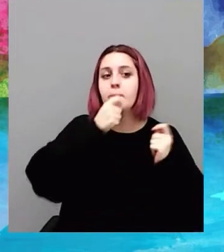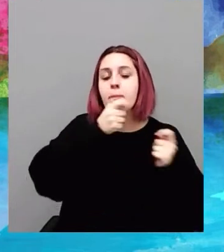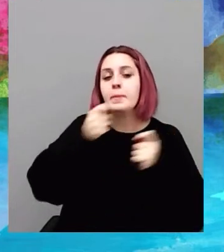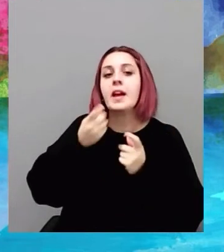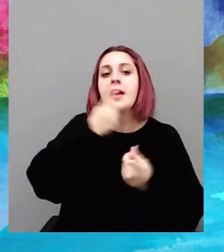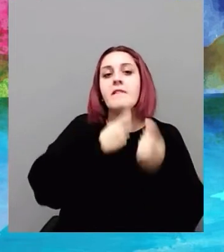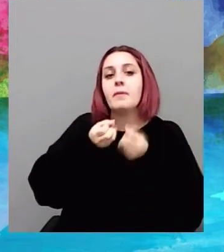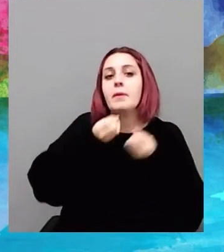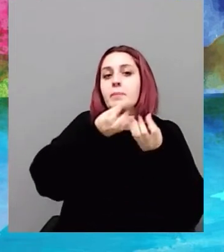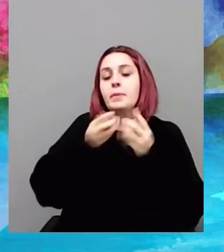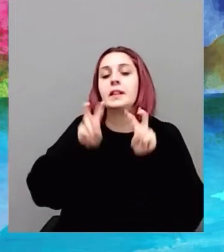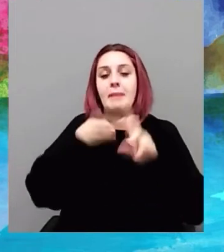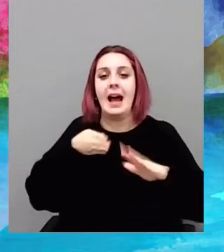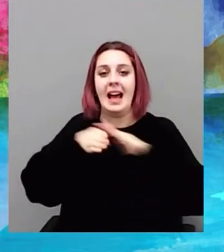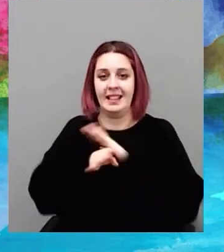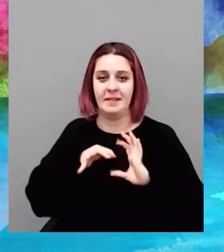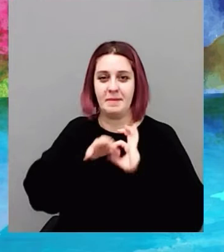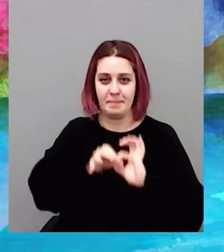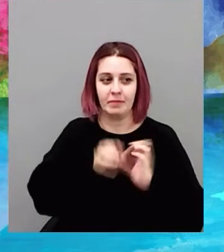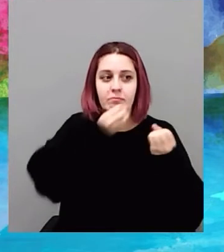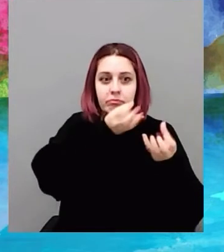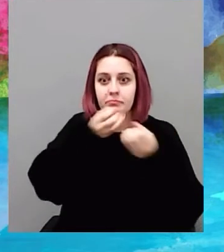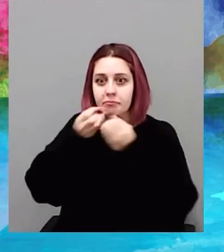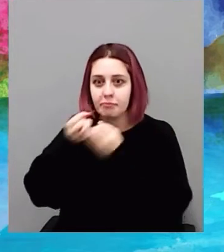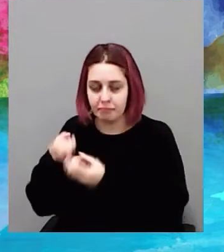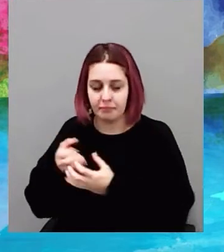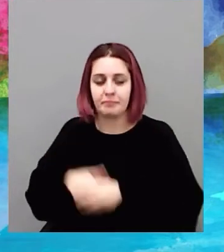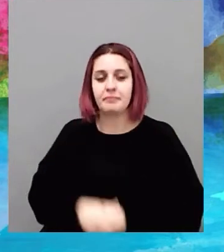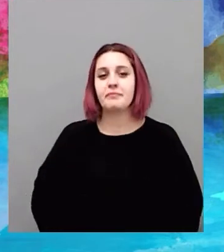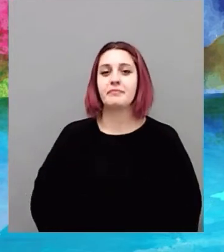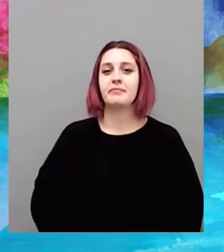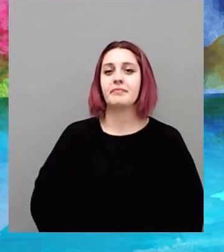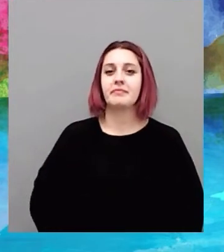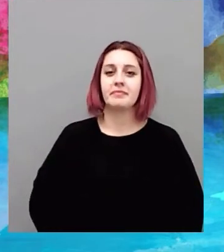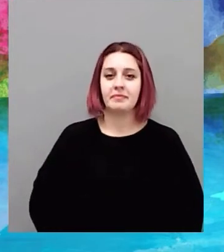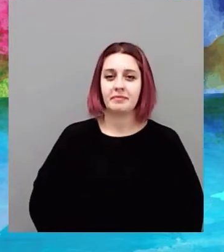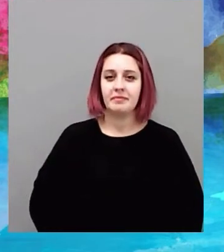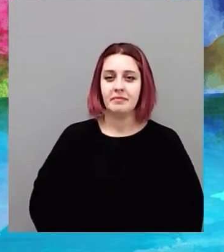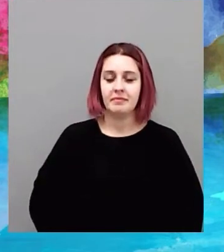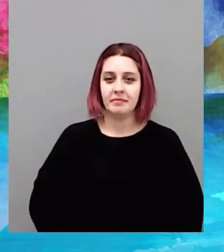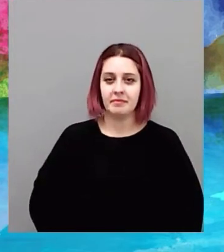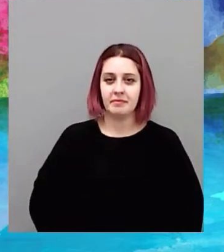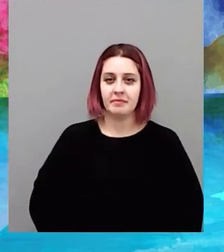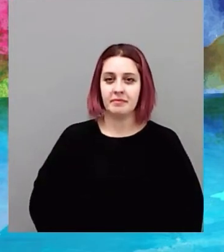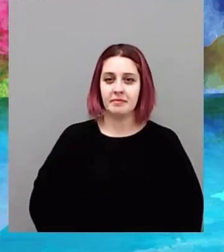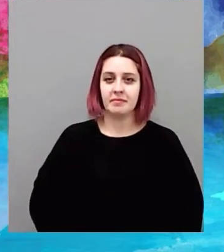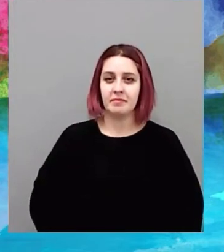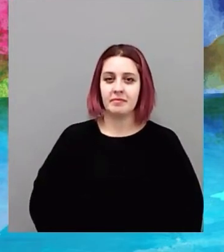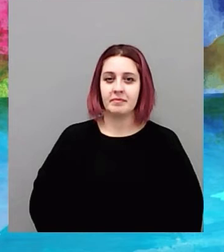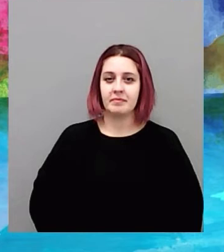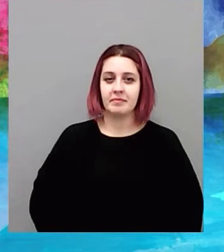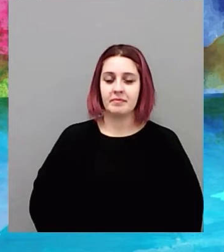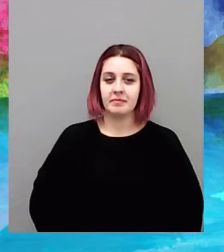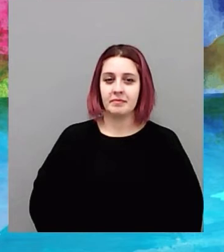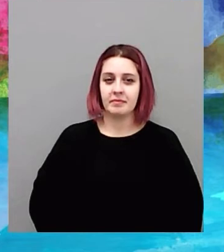think that Pick2Access is the implementation, the adaptation, in fact, in real life of the reflection of the municipality.